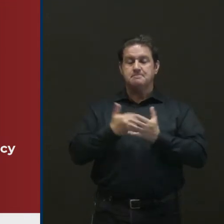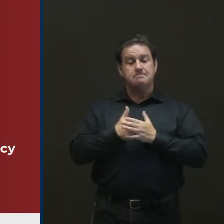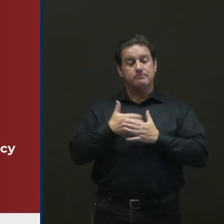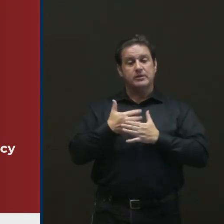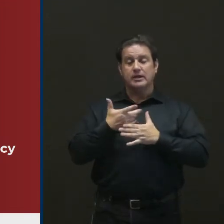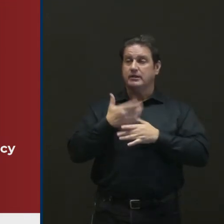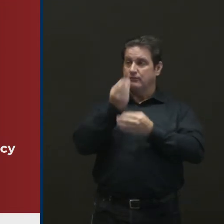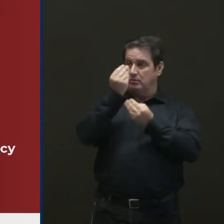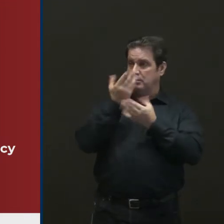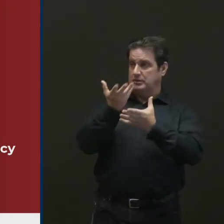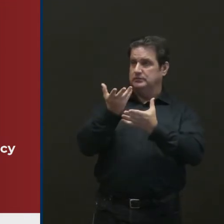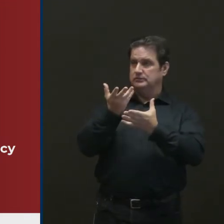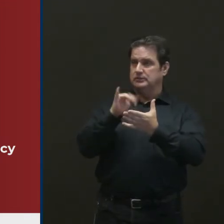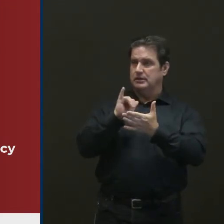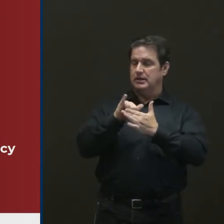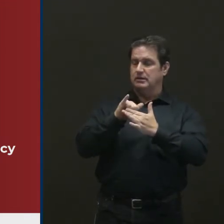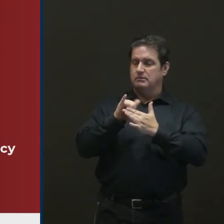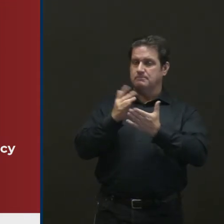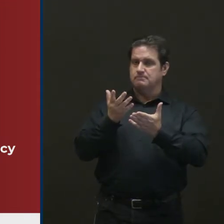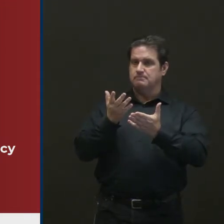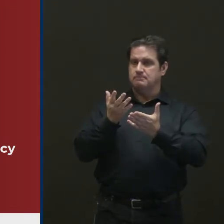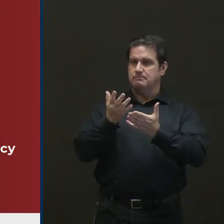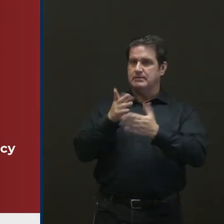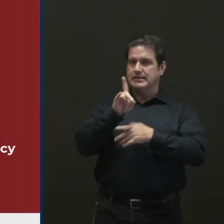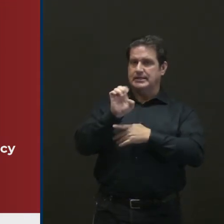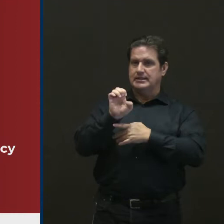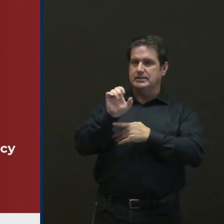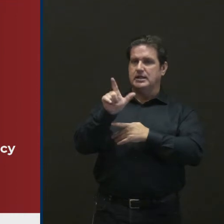get information about it at